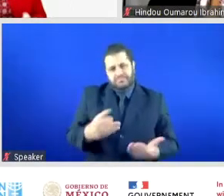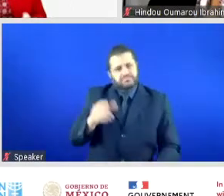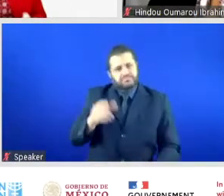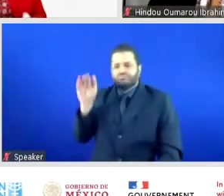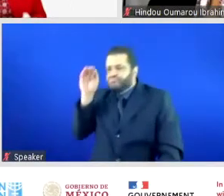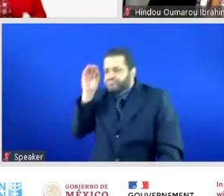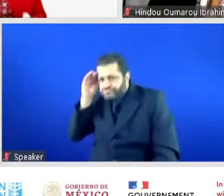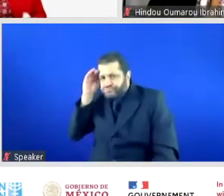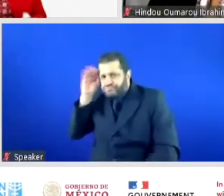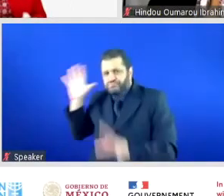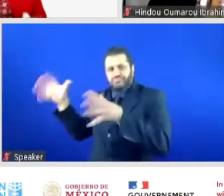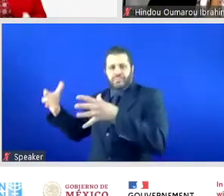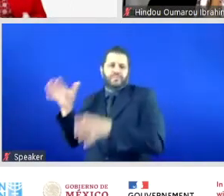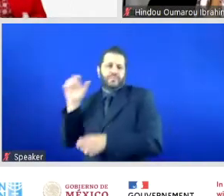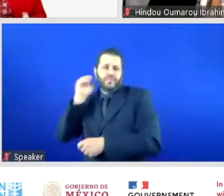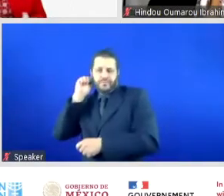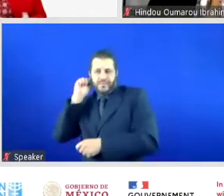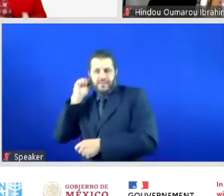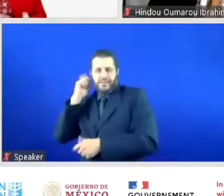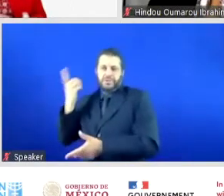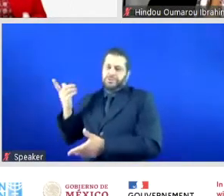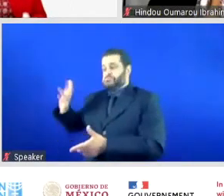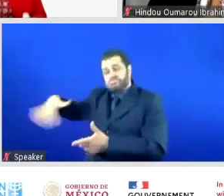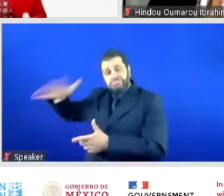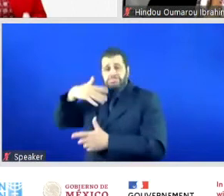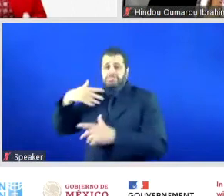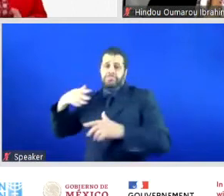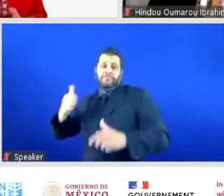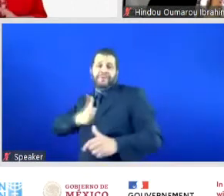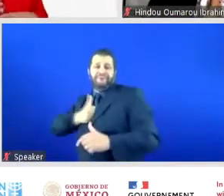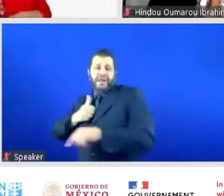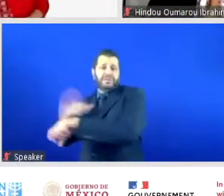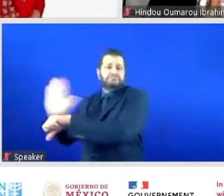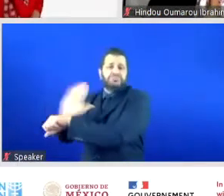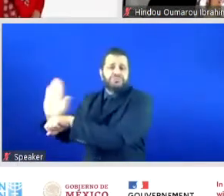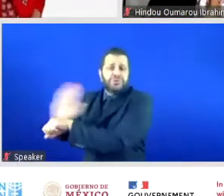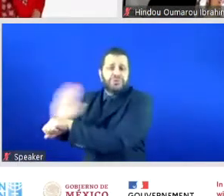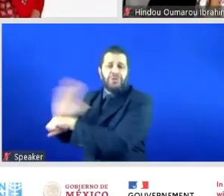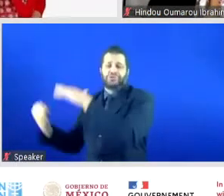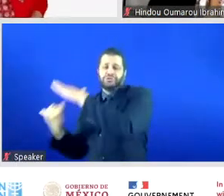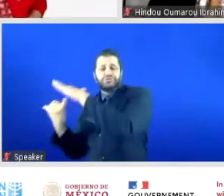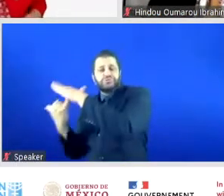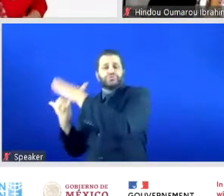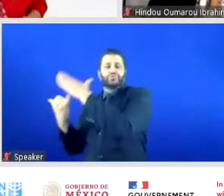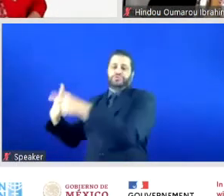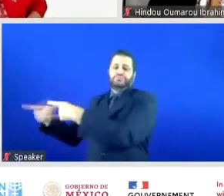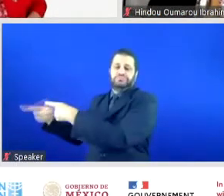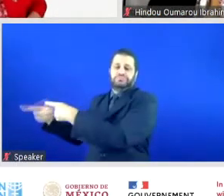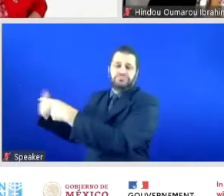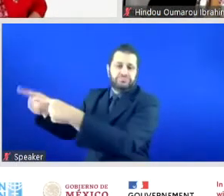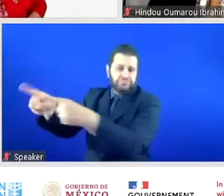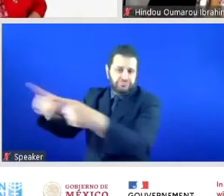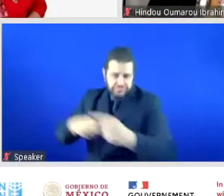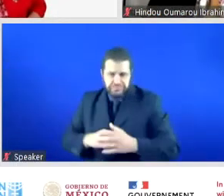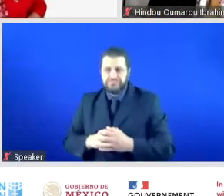a correctional element. We need to be the eye opener, and we need to really lead the education,